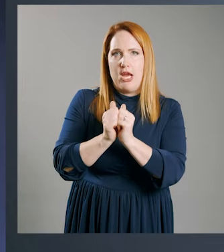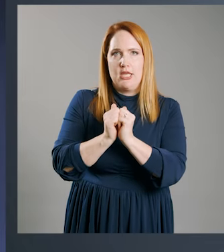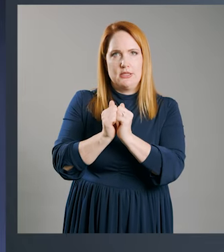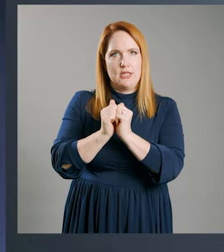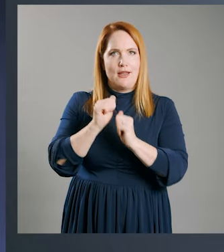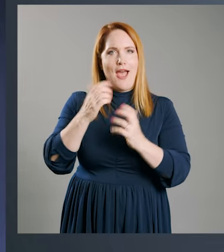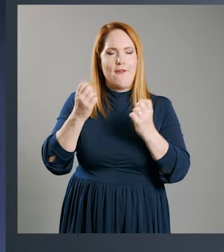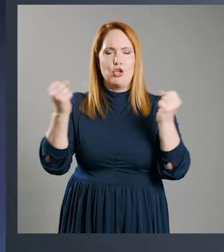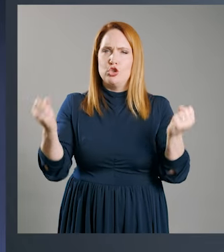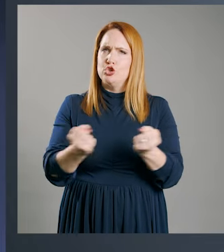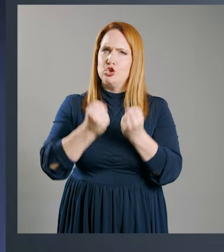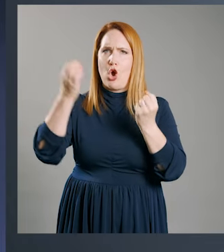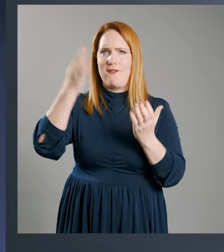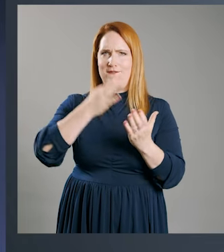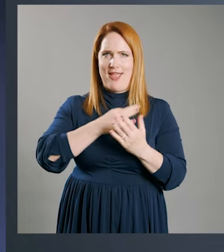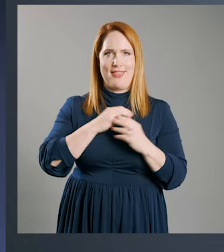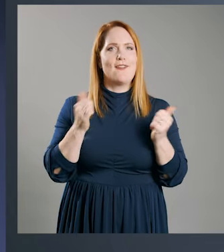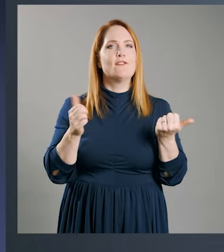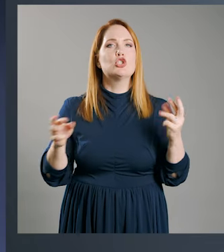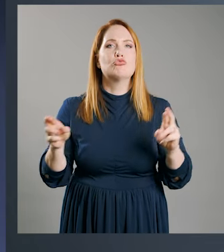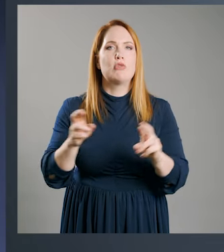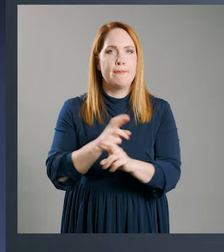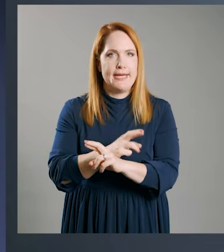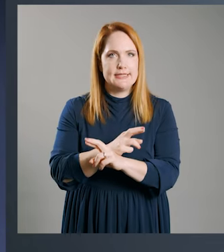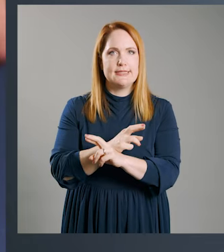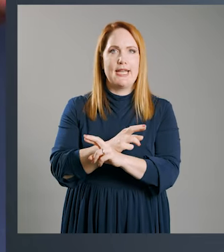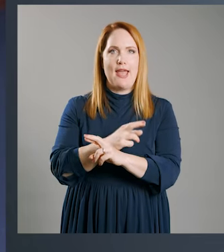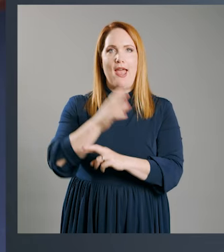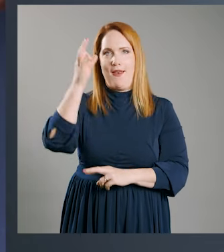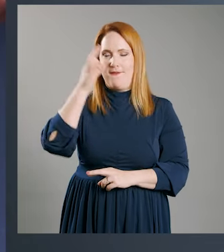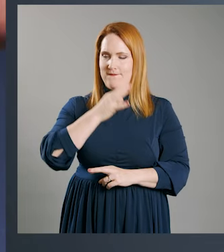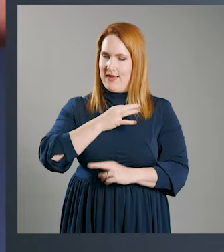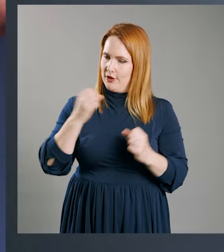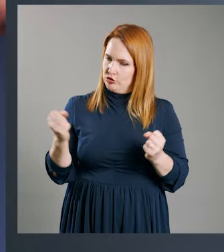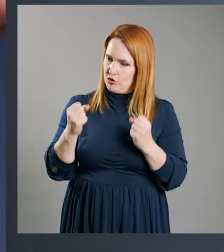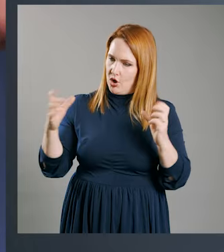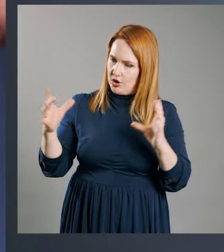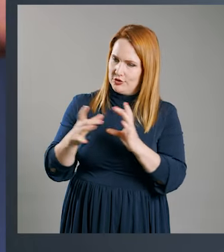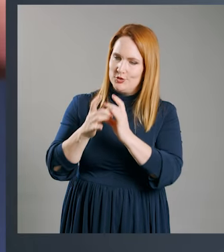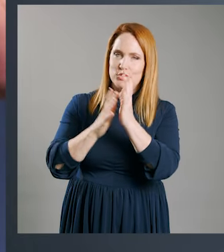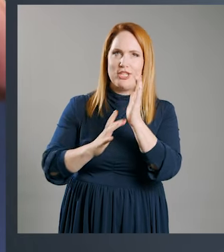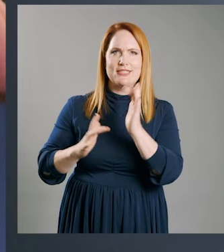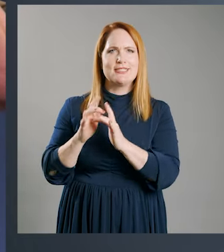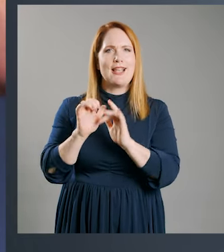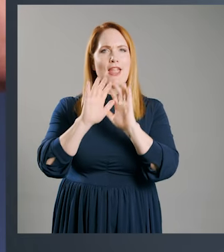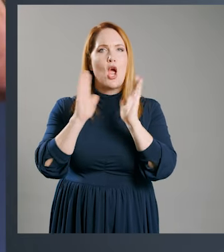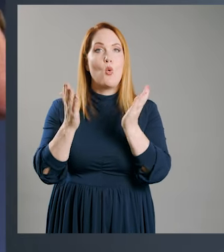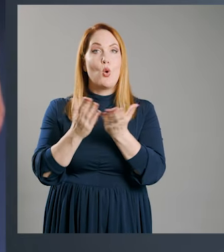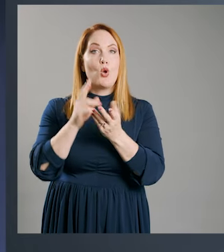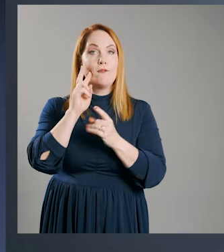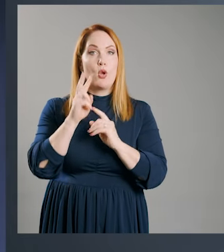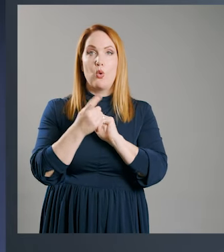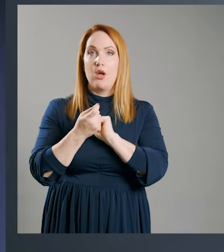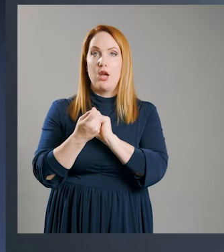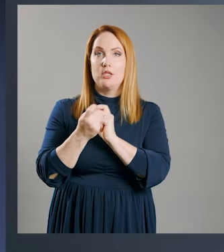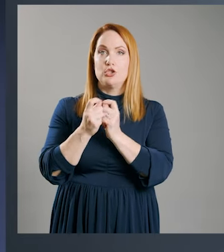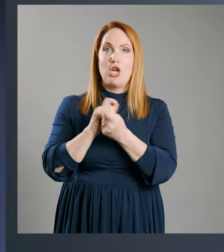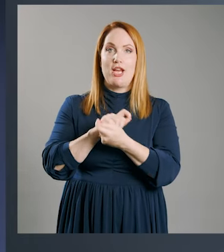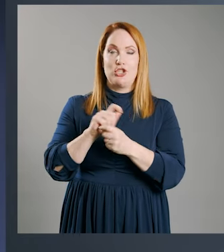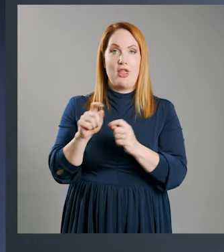had repented and put their faith in Jesus. They had a change of worldview, their worldview, and they